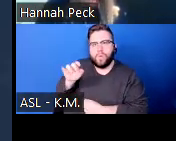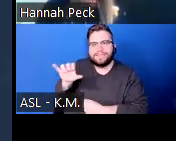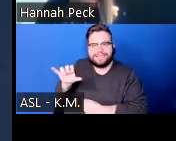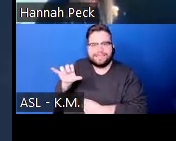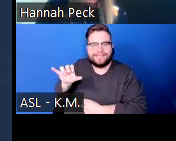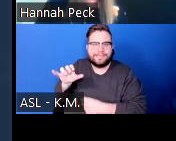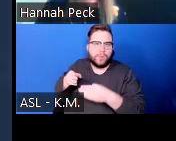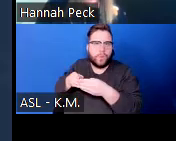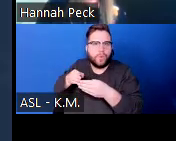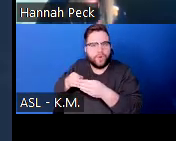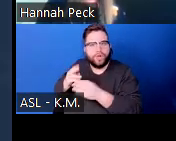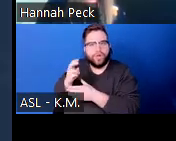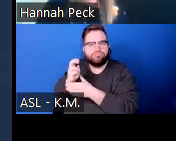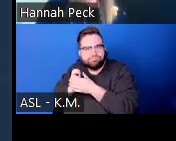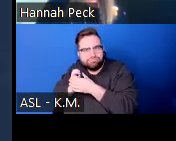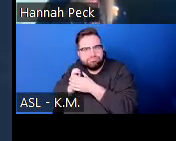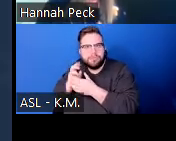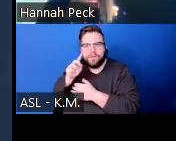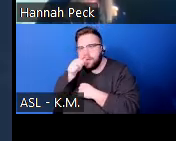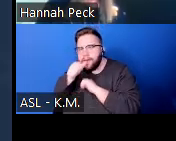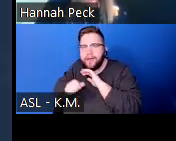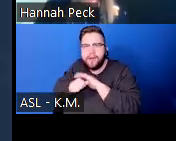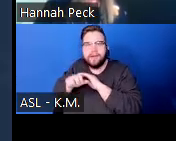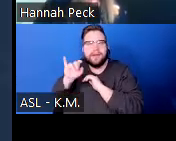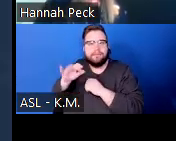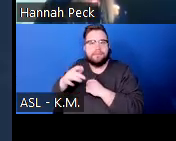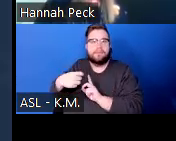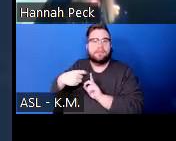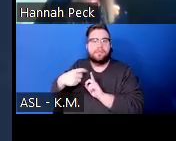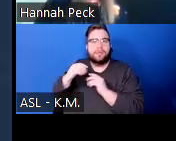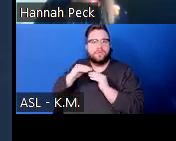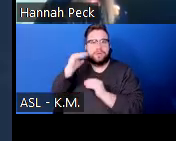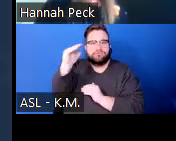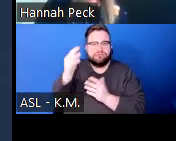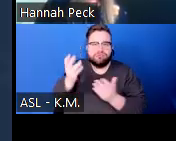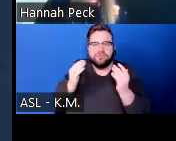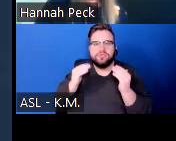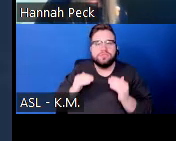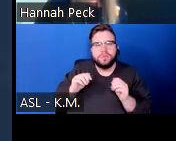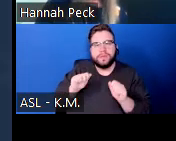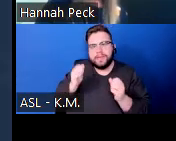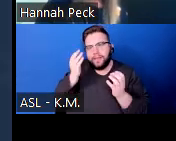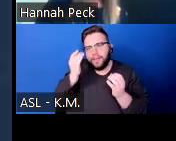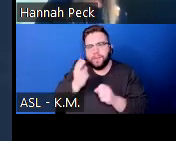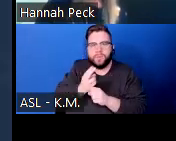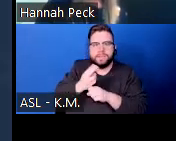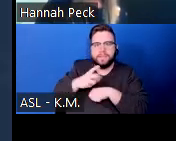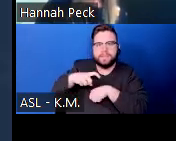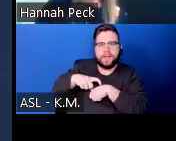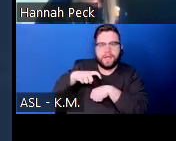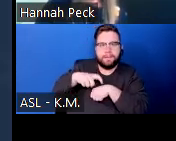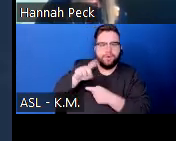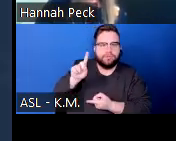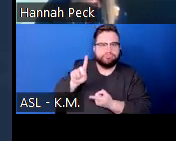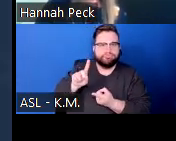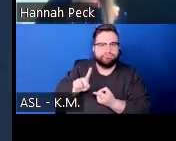calming strategies just right into your daily tasks. We could think about using timers, stopwatch, or playlists as